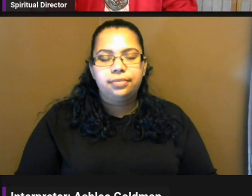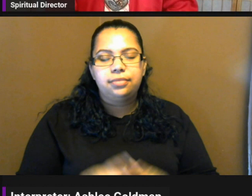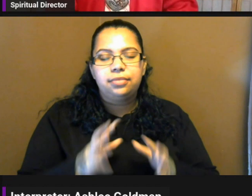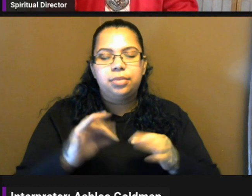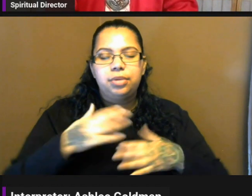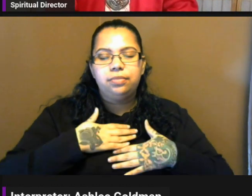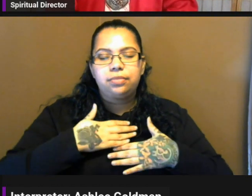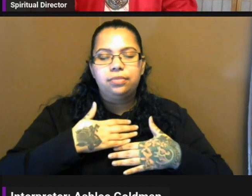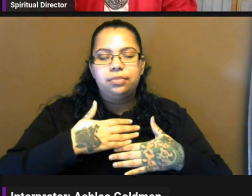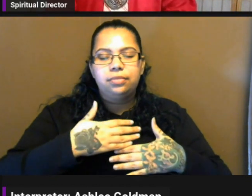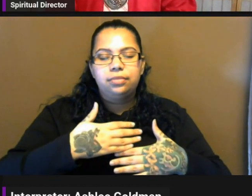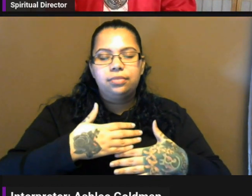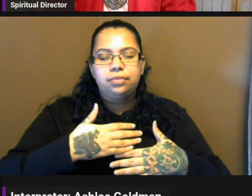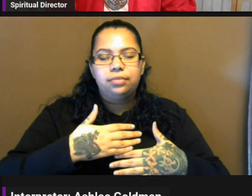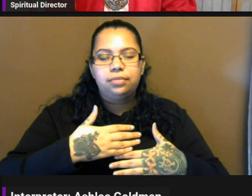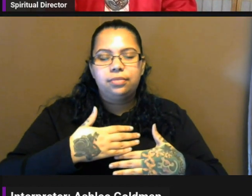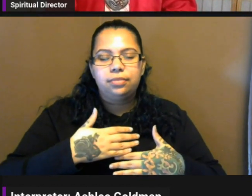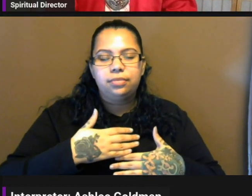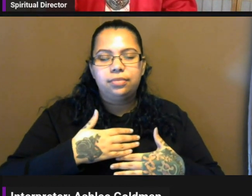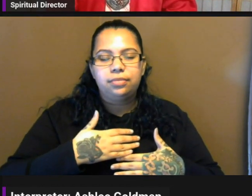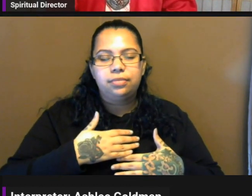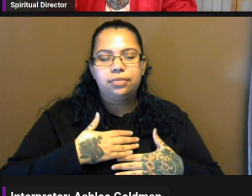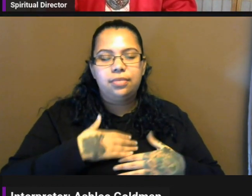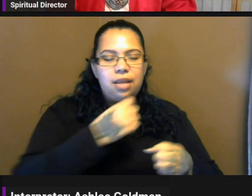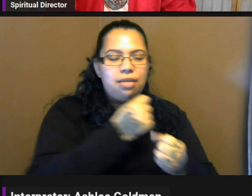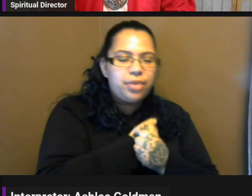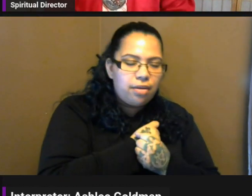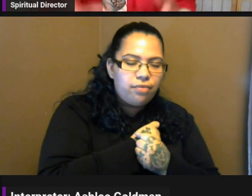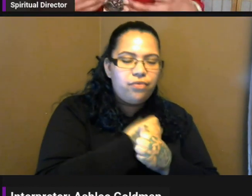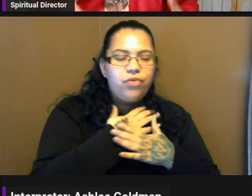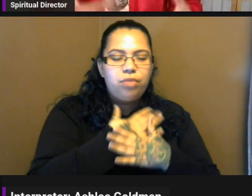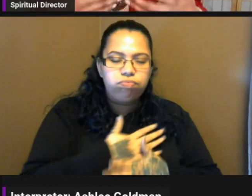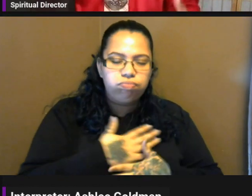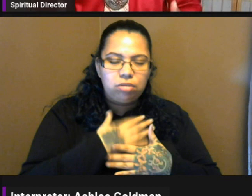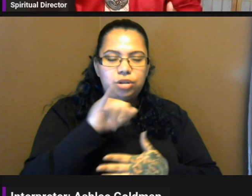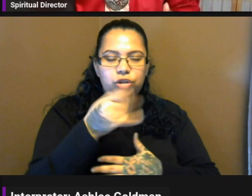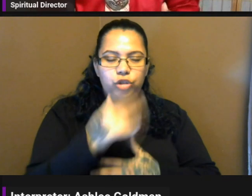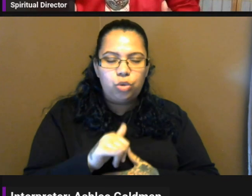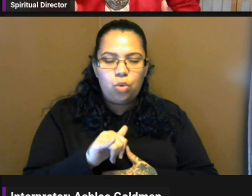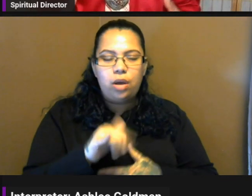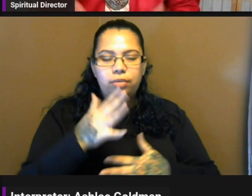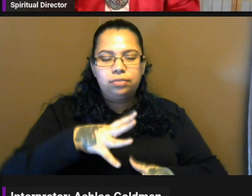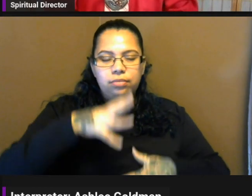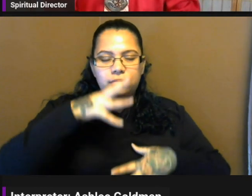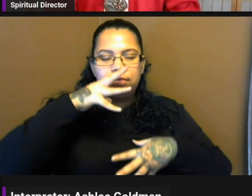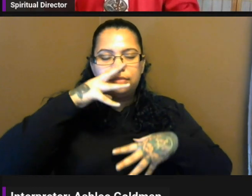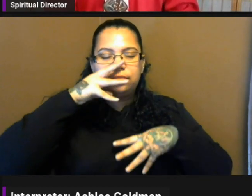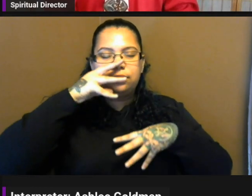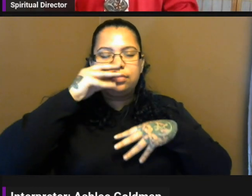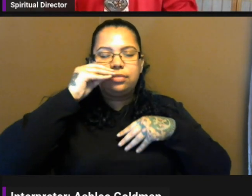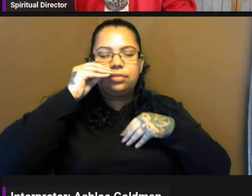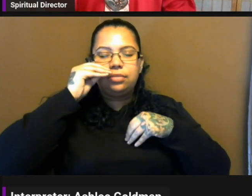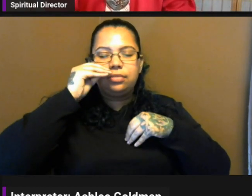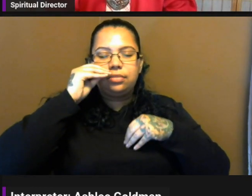simply breathing the love, the appreciation, the joy that comes with this thing called